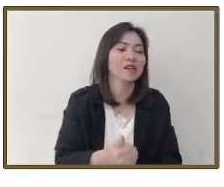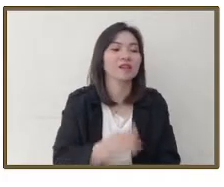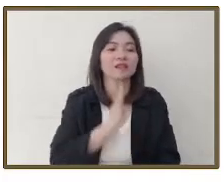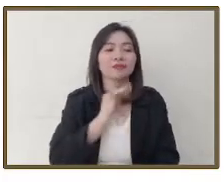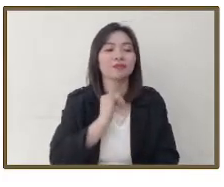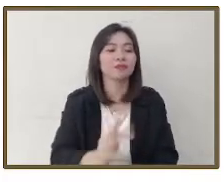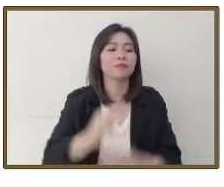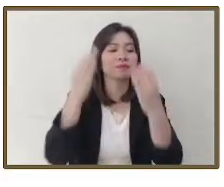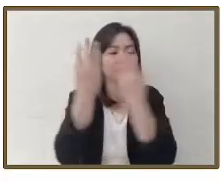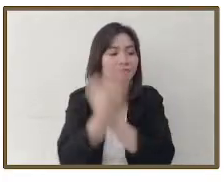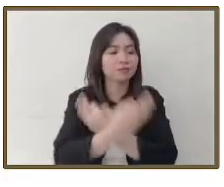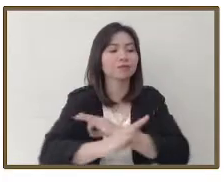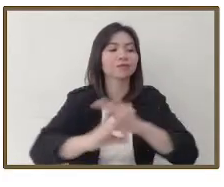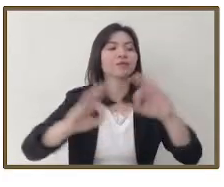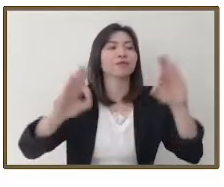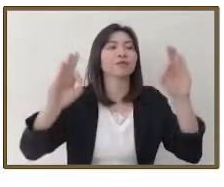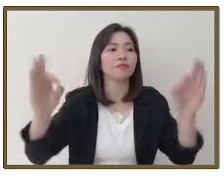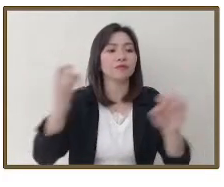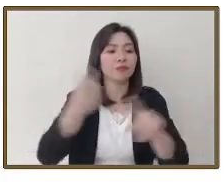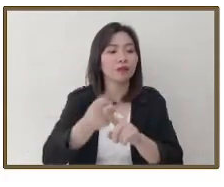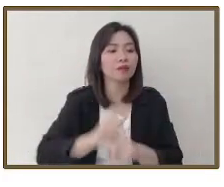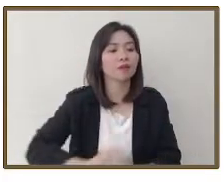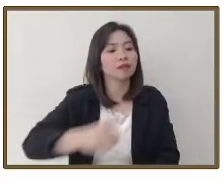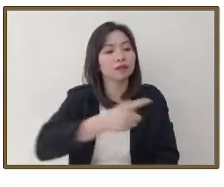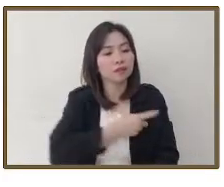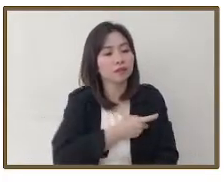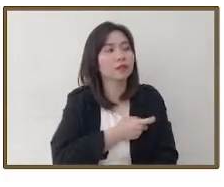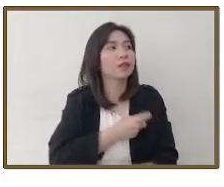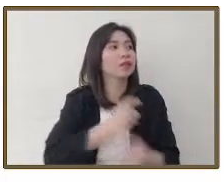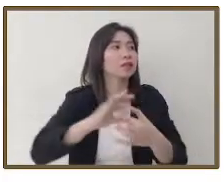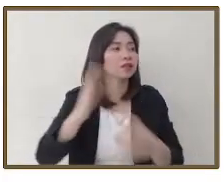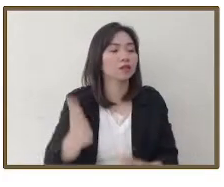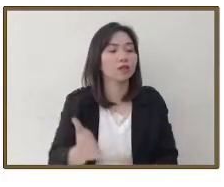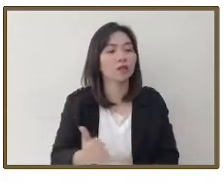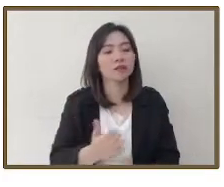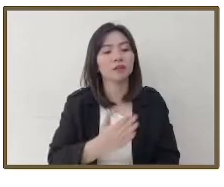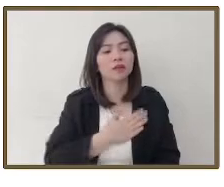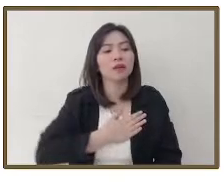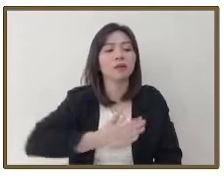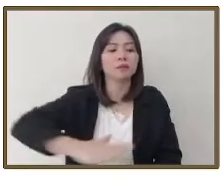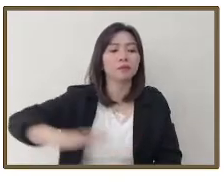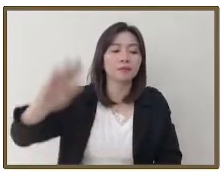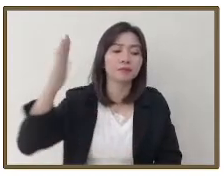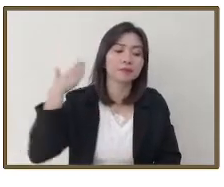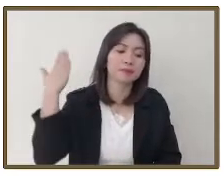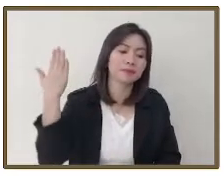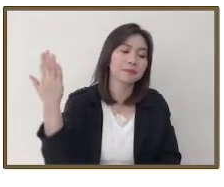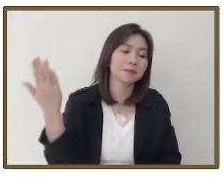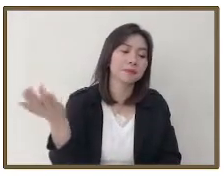tomorrow. I'm free from the guilt of my